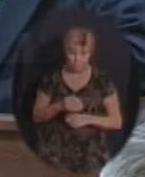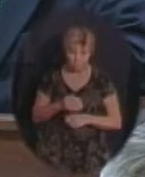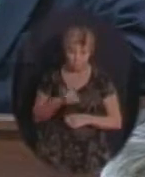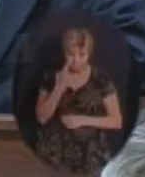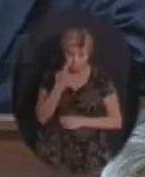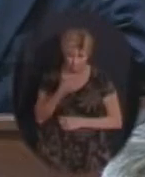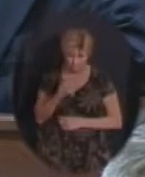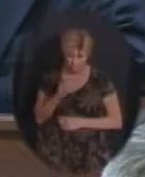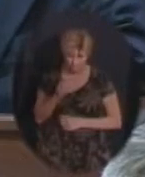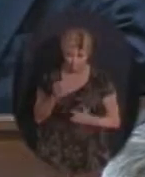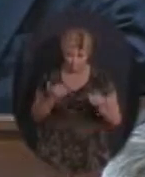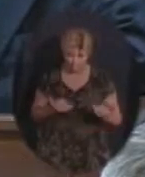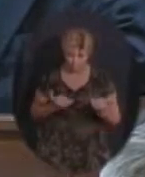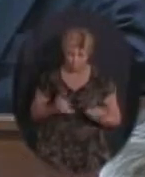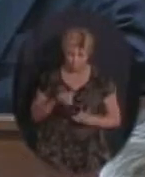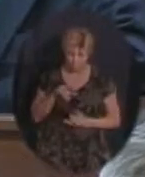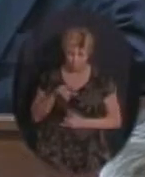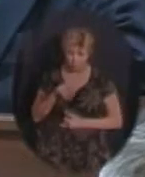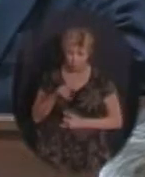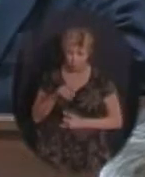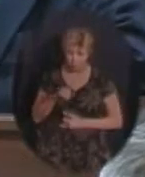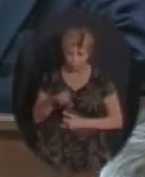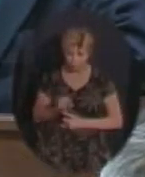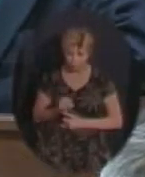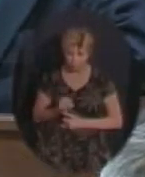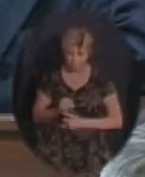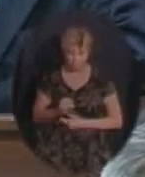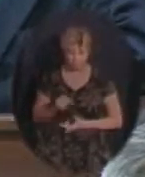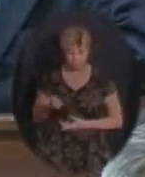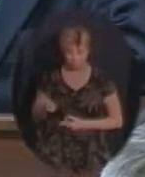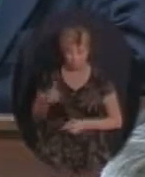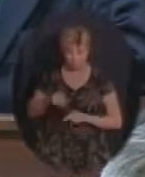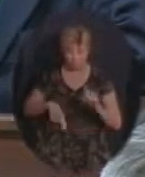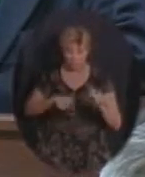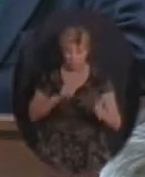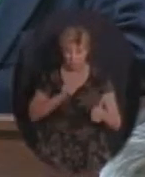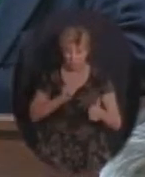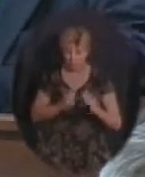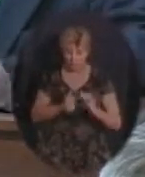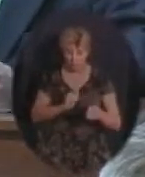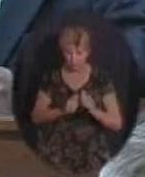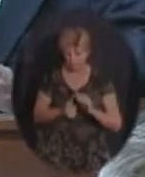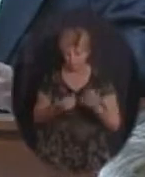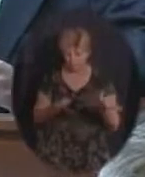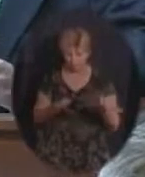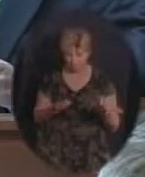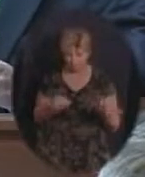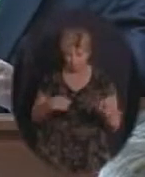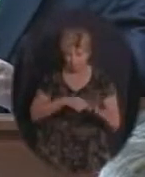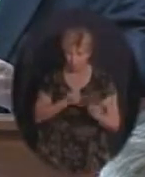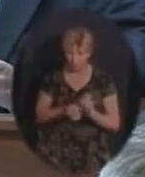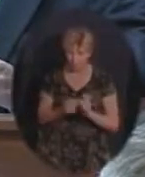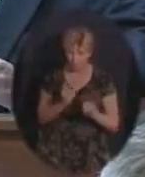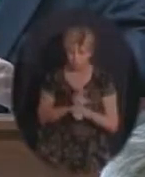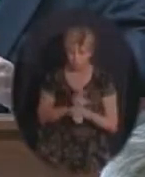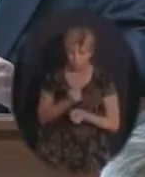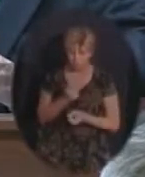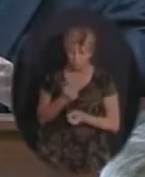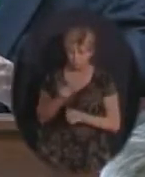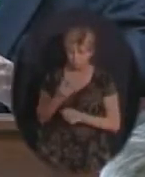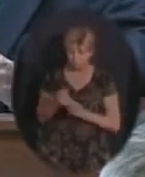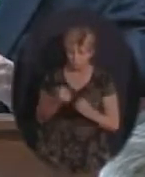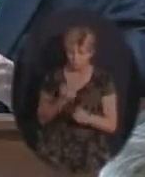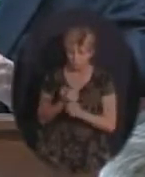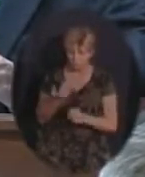declinations. They can't compete. If you may recall, 3 years ago, we changed and saved a lot of money, and they've